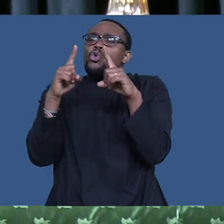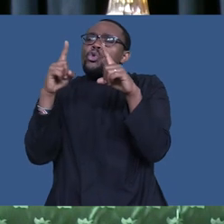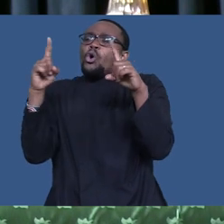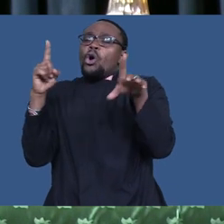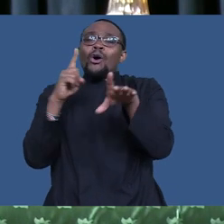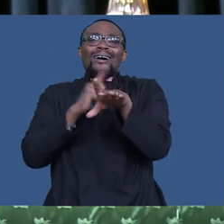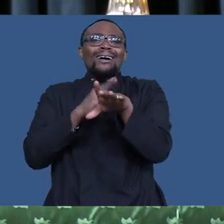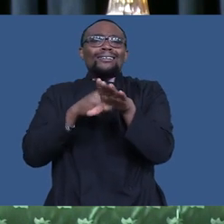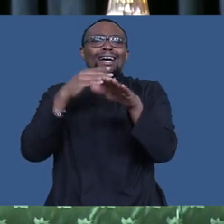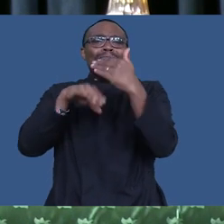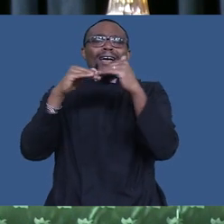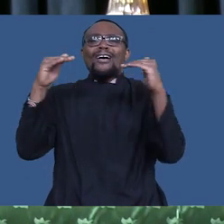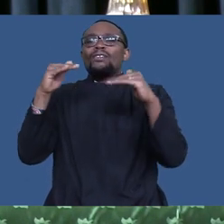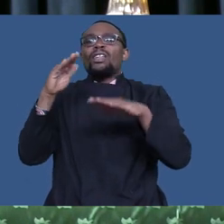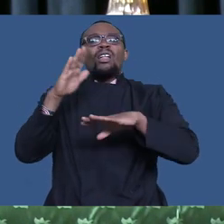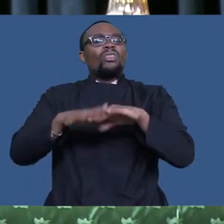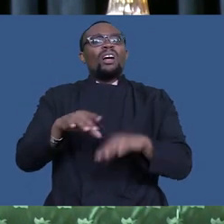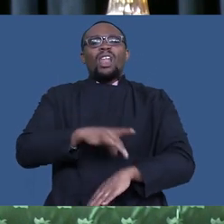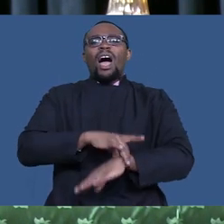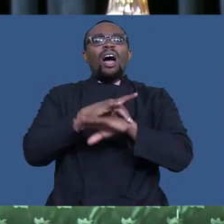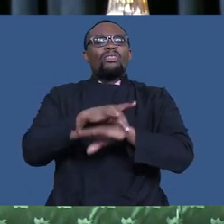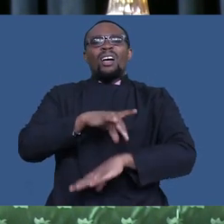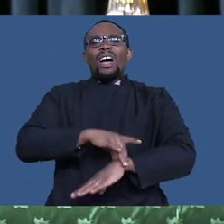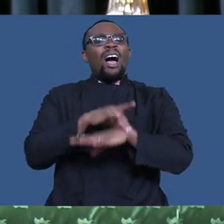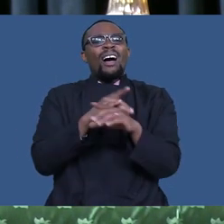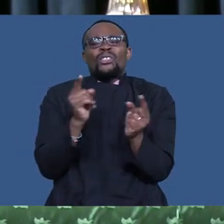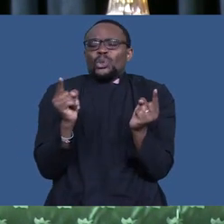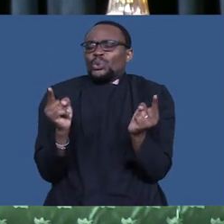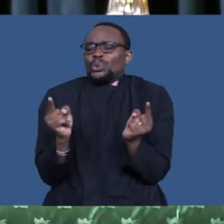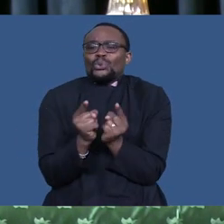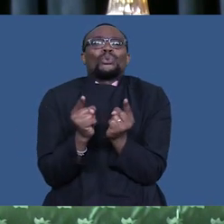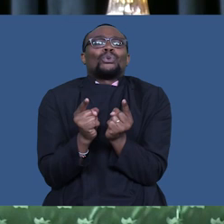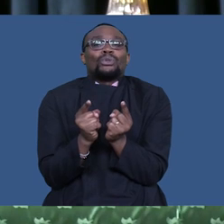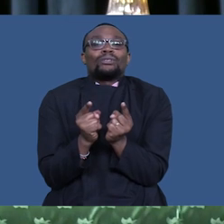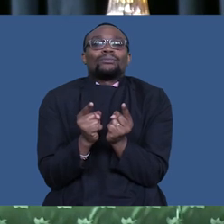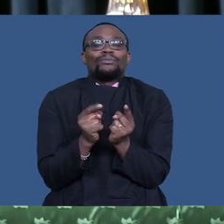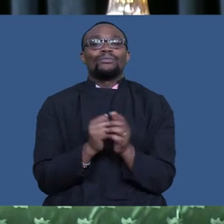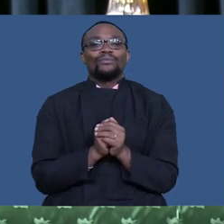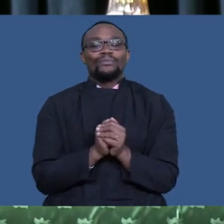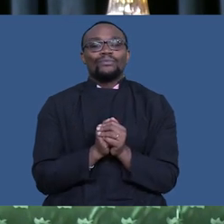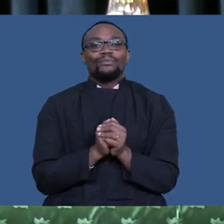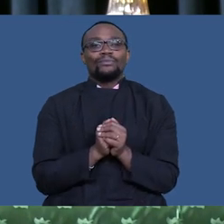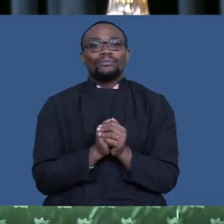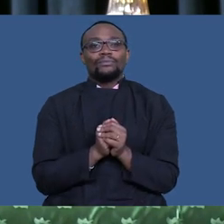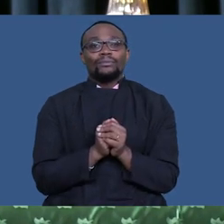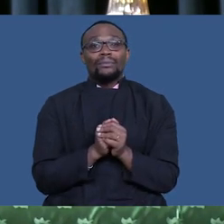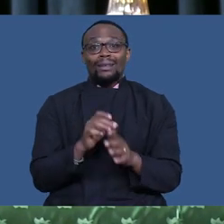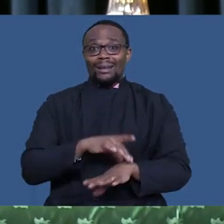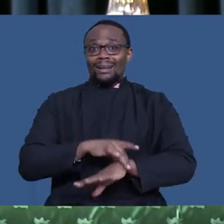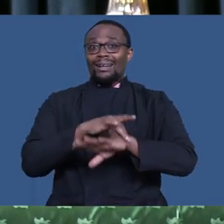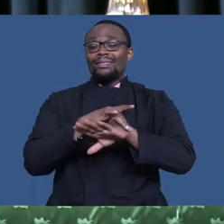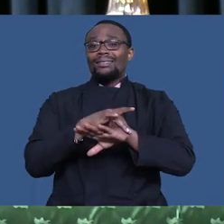other side of death in eternity than you will here. Earth is